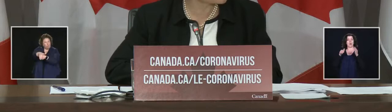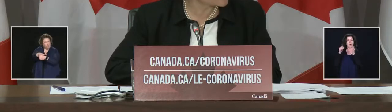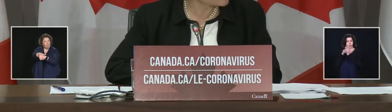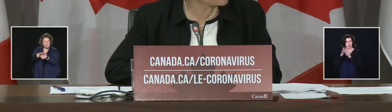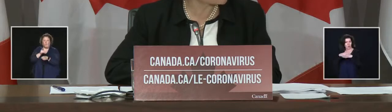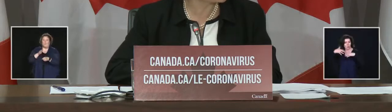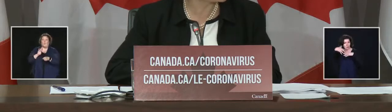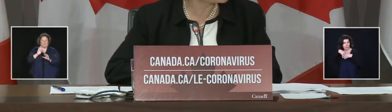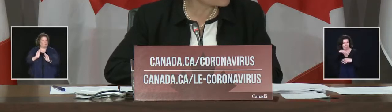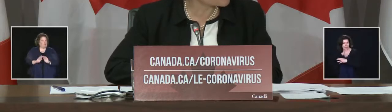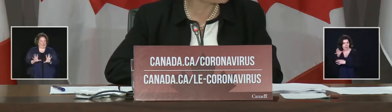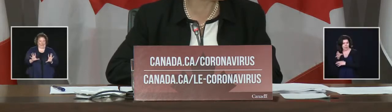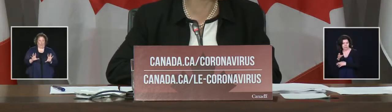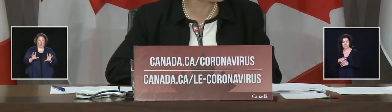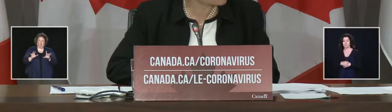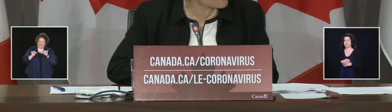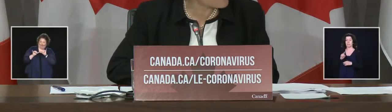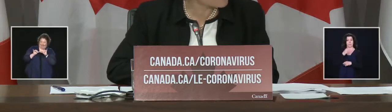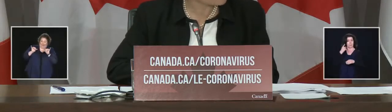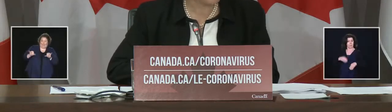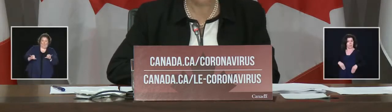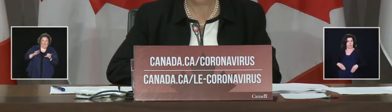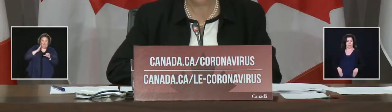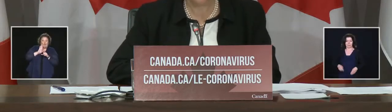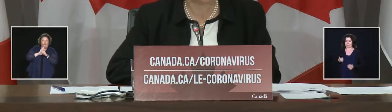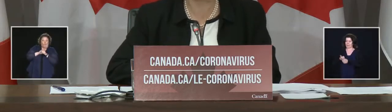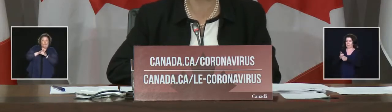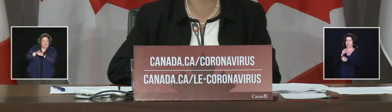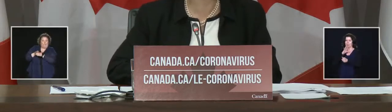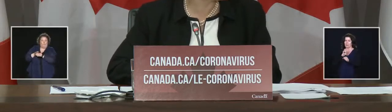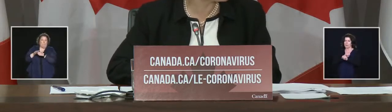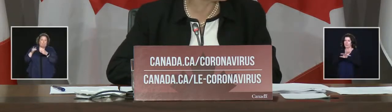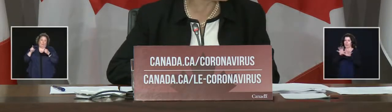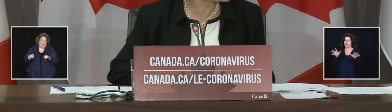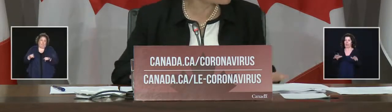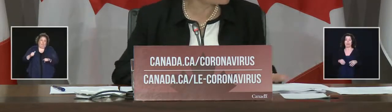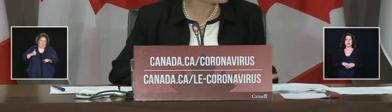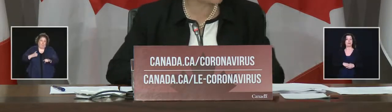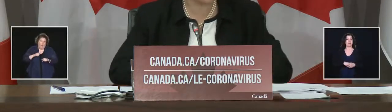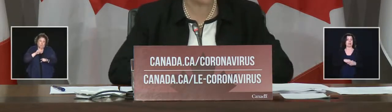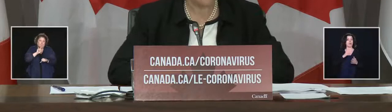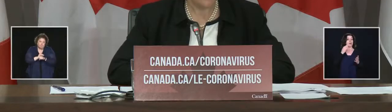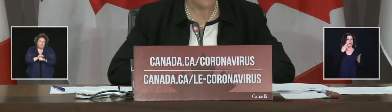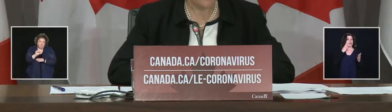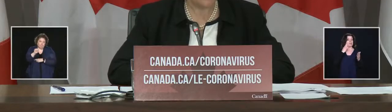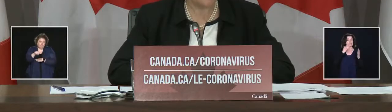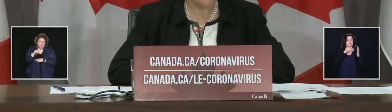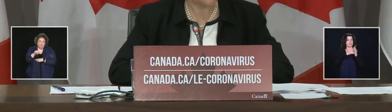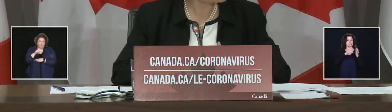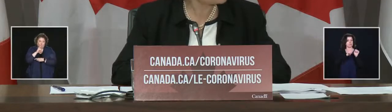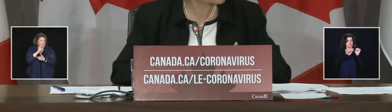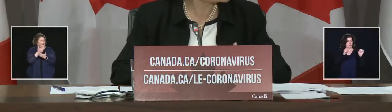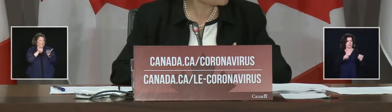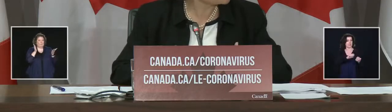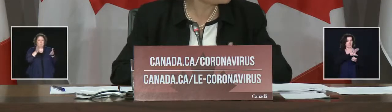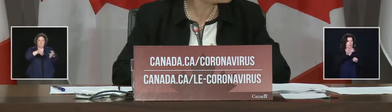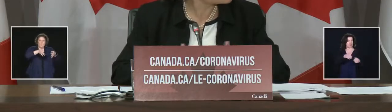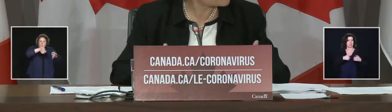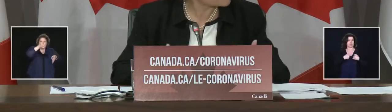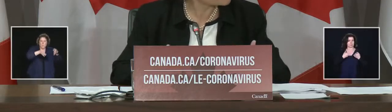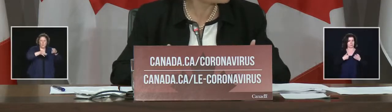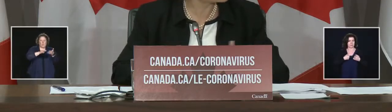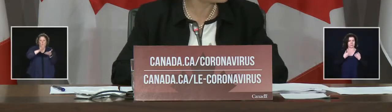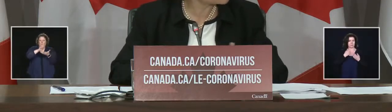systemic racism exists in Canada. It exists in all of our institutions. And unconscious